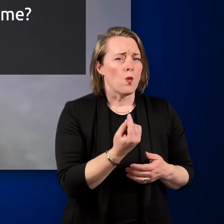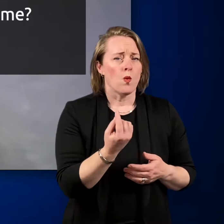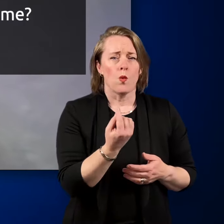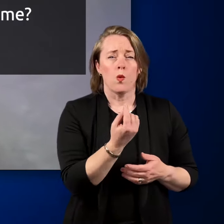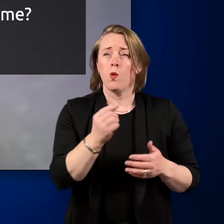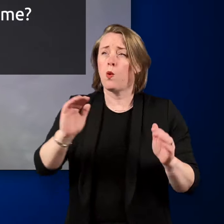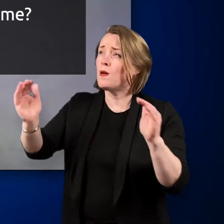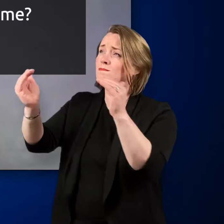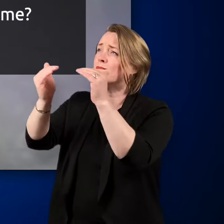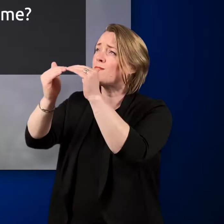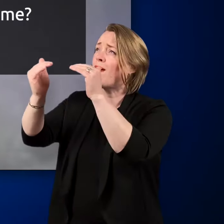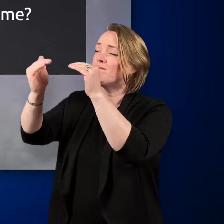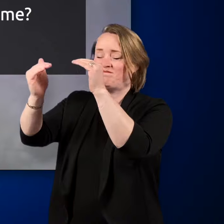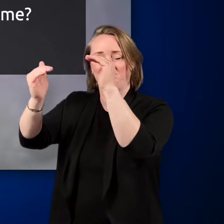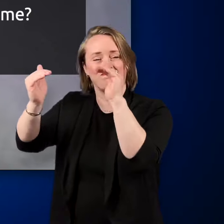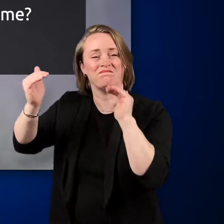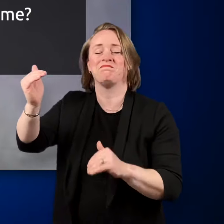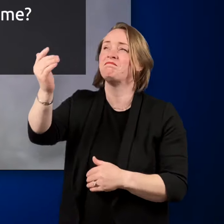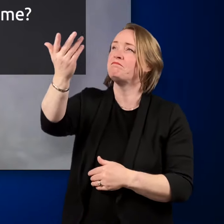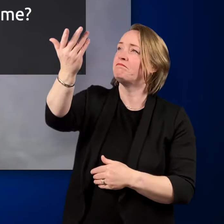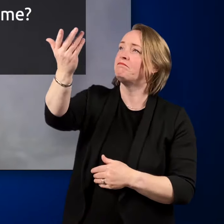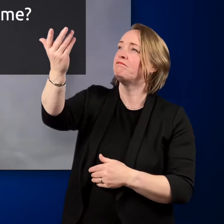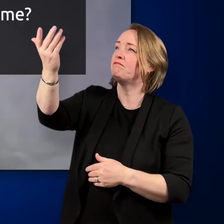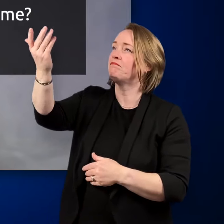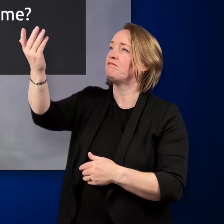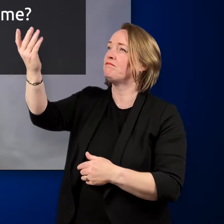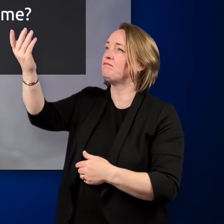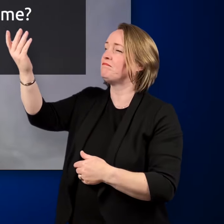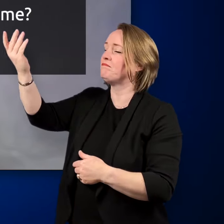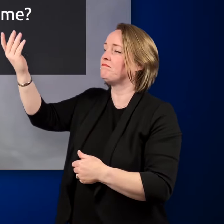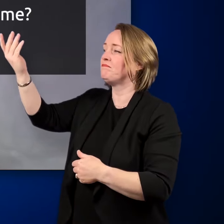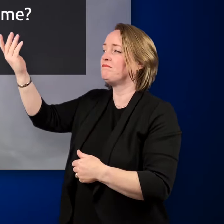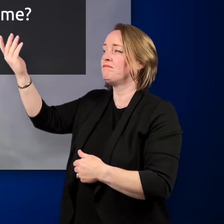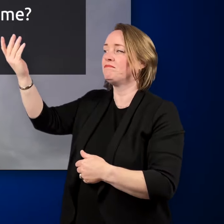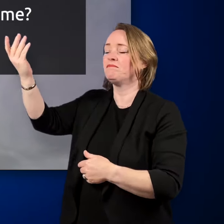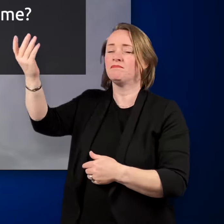Who is there like you?